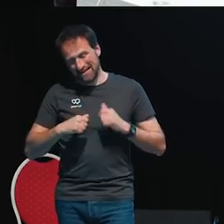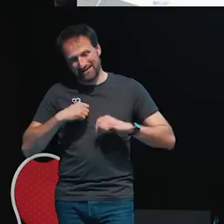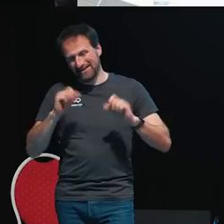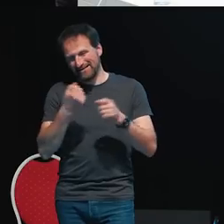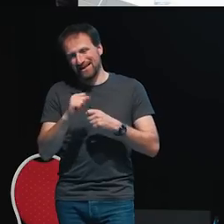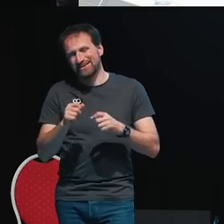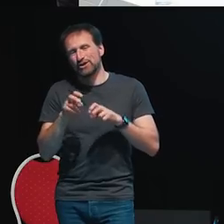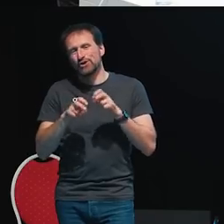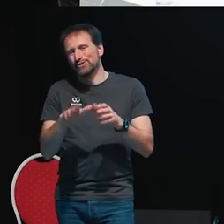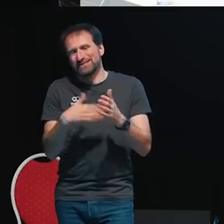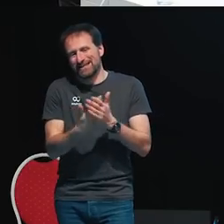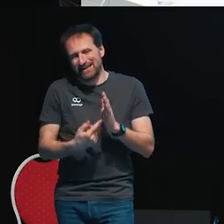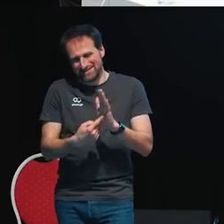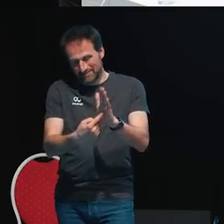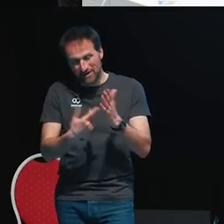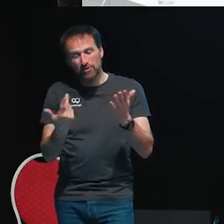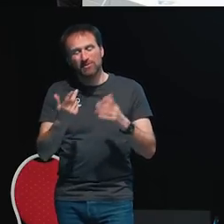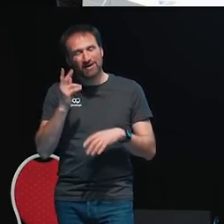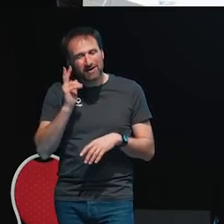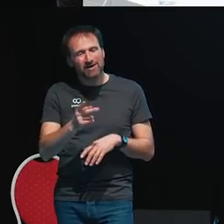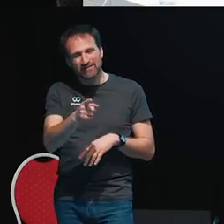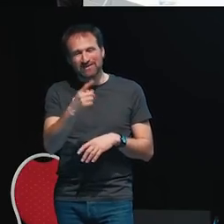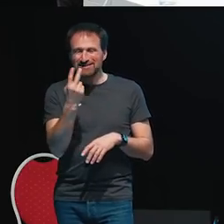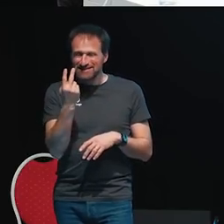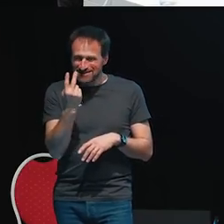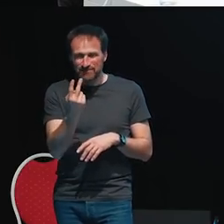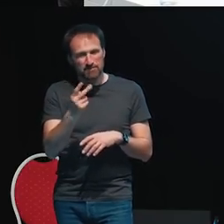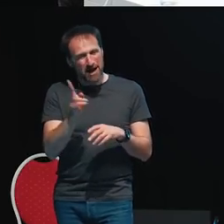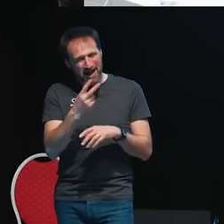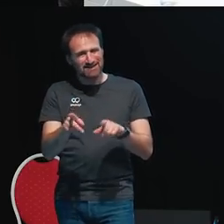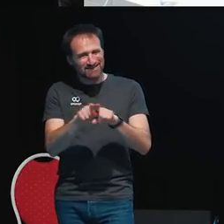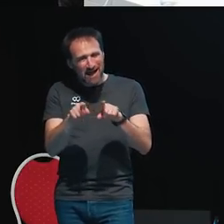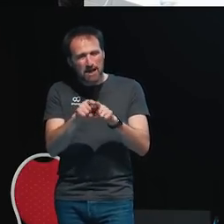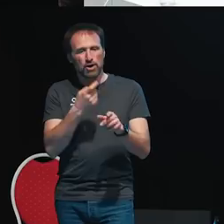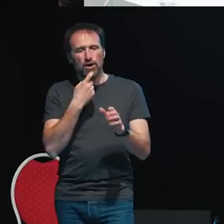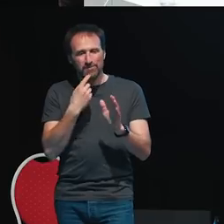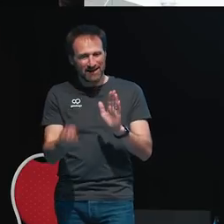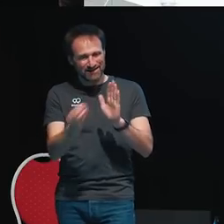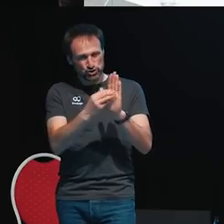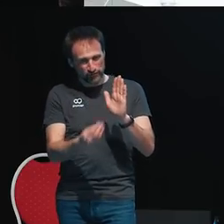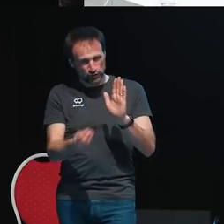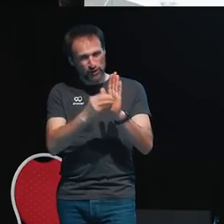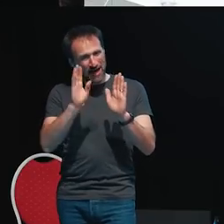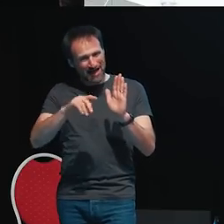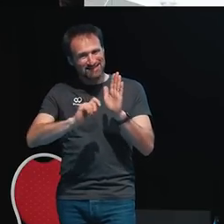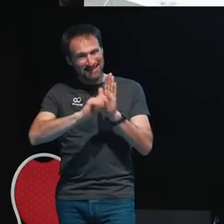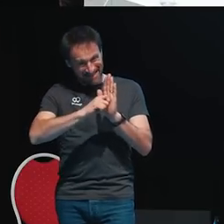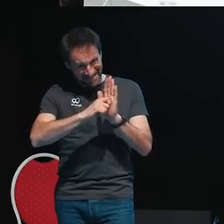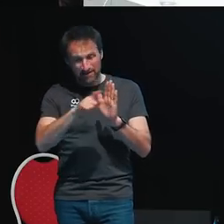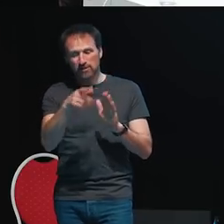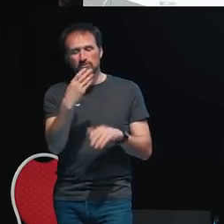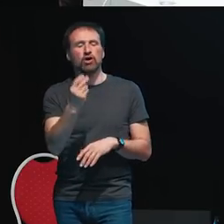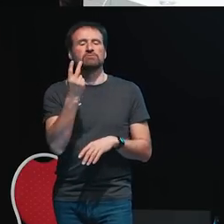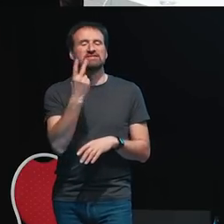you're adding the same object twice, you get, as a key, you get two entries, as you can see